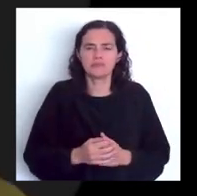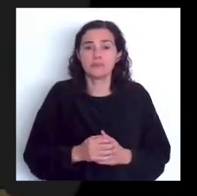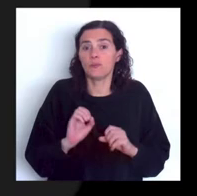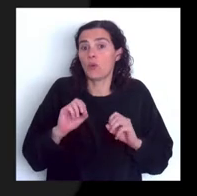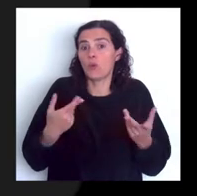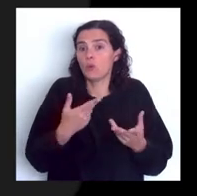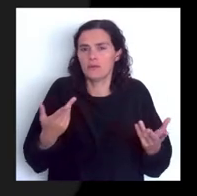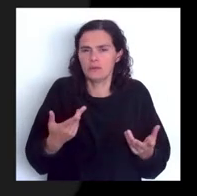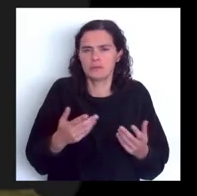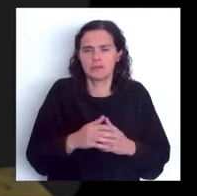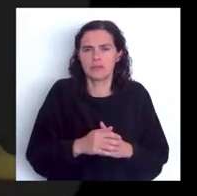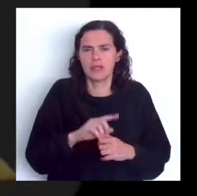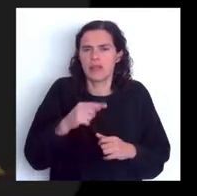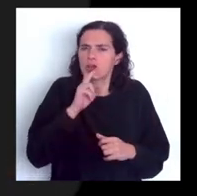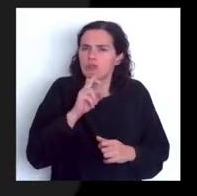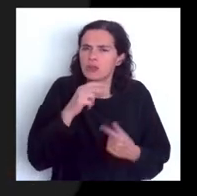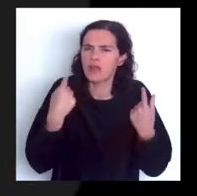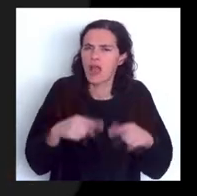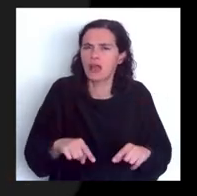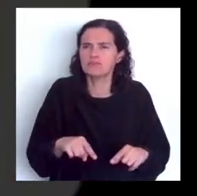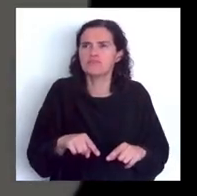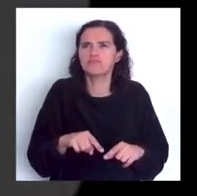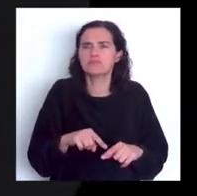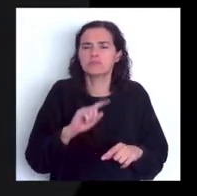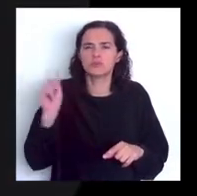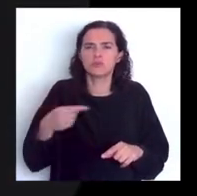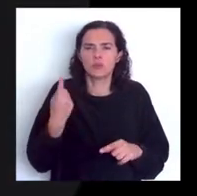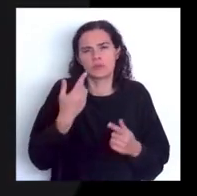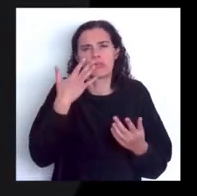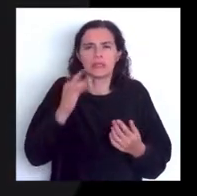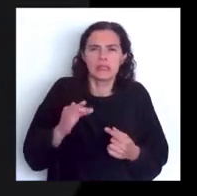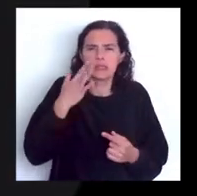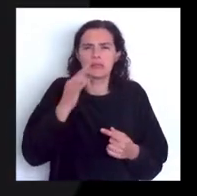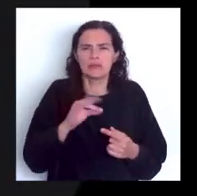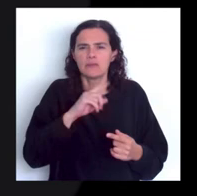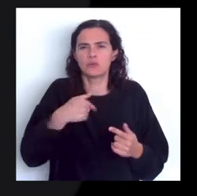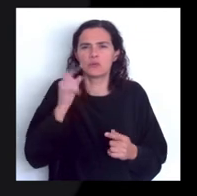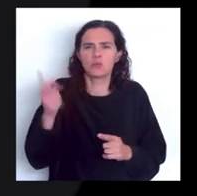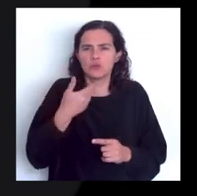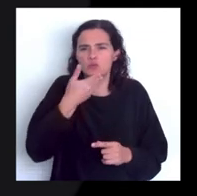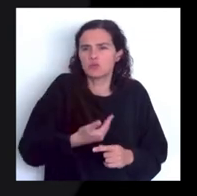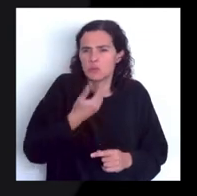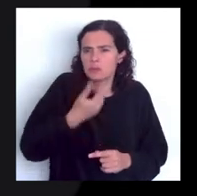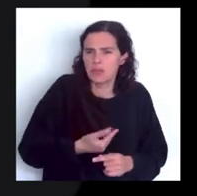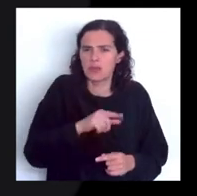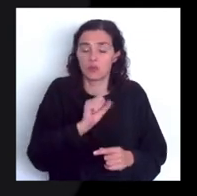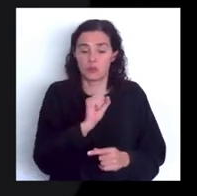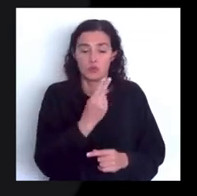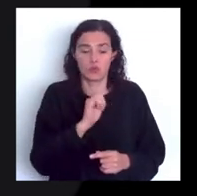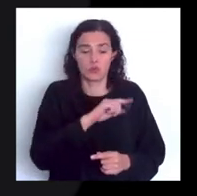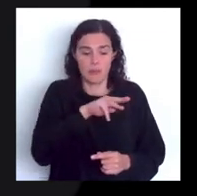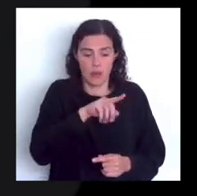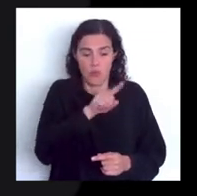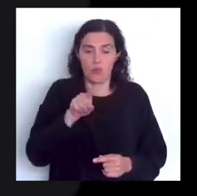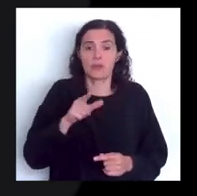or maybe the beginning of an answer of what all the attempts, all the experimentation